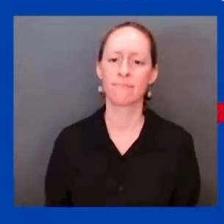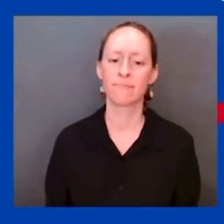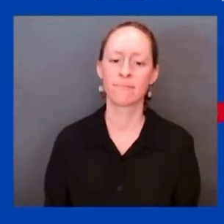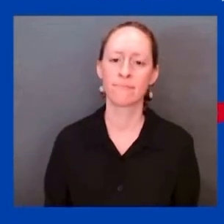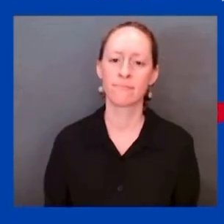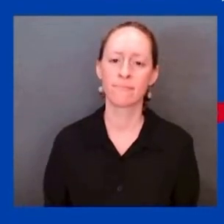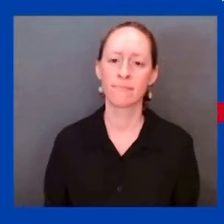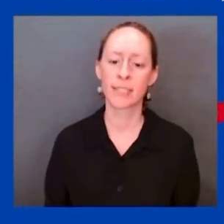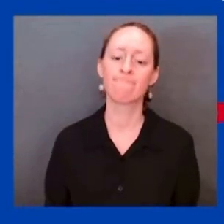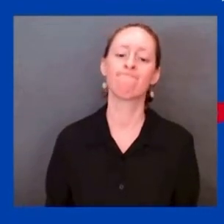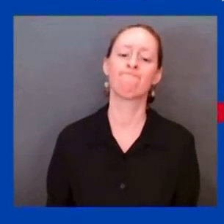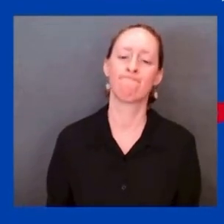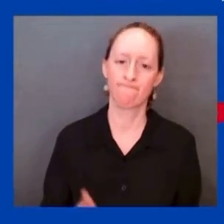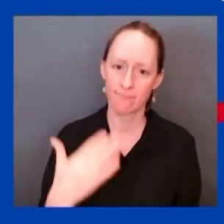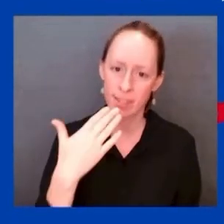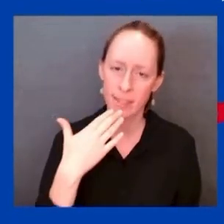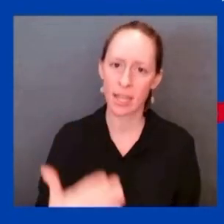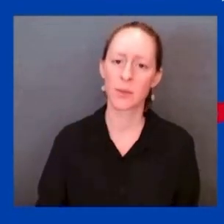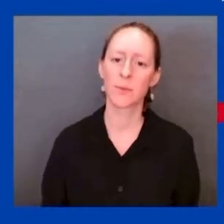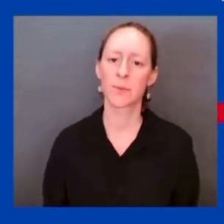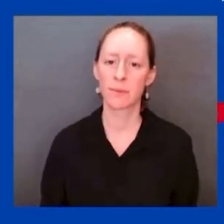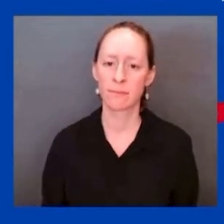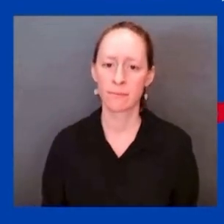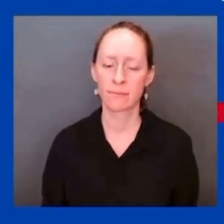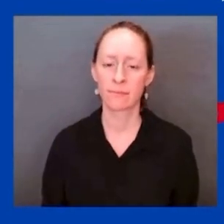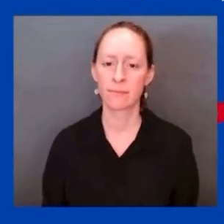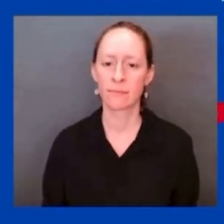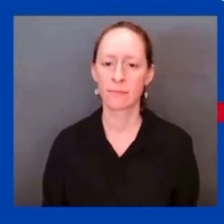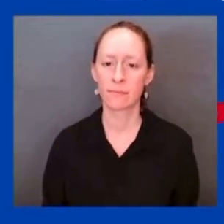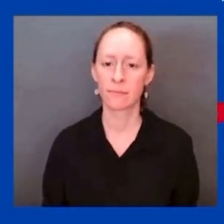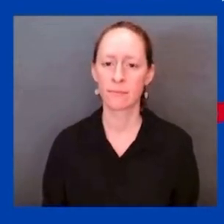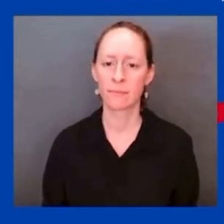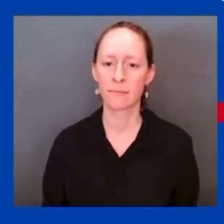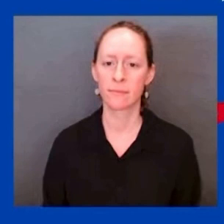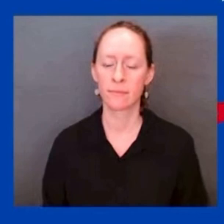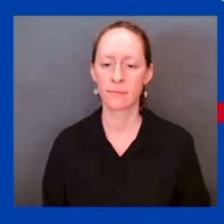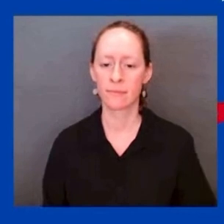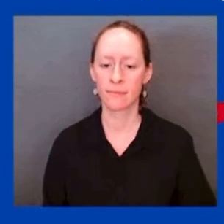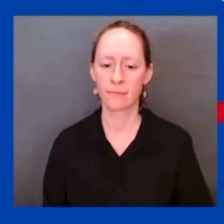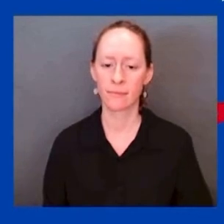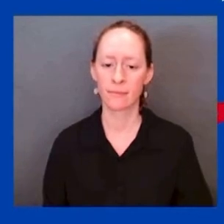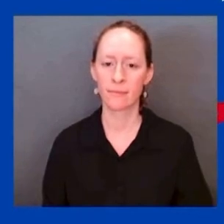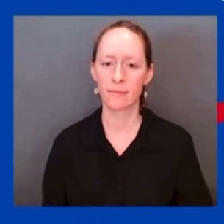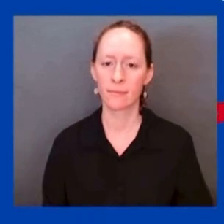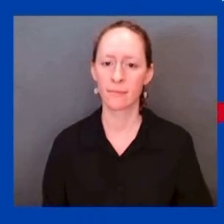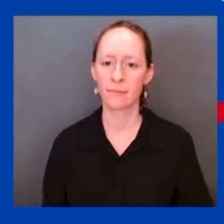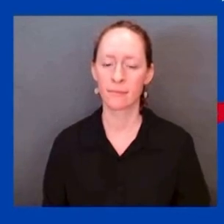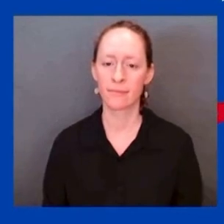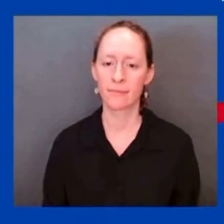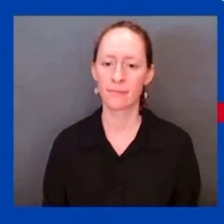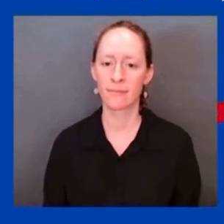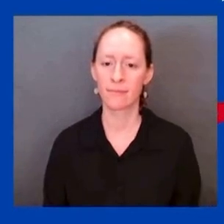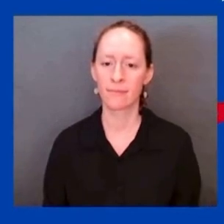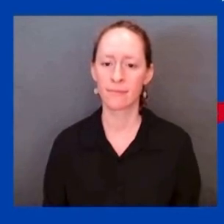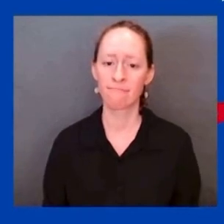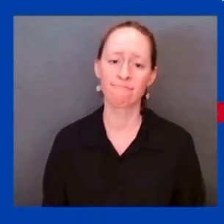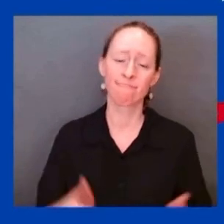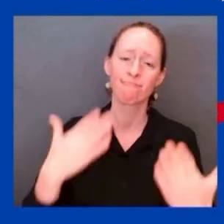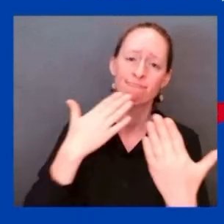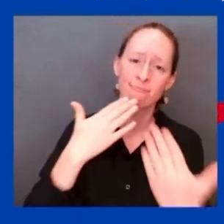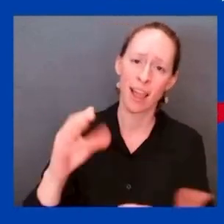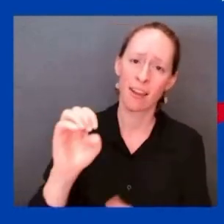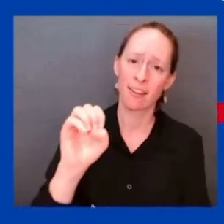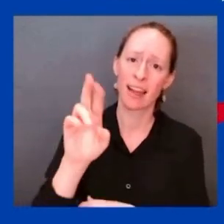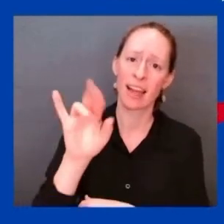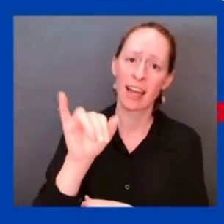right, guys. Oh, thank you so much, Erin. As I, too, talked with both the Vice President and